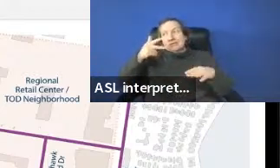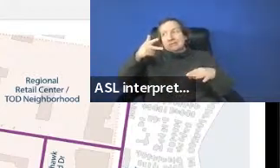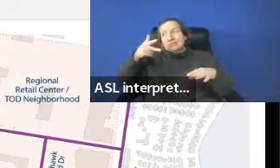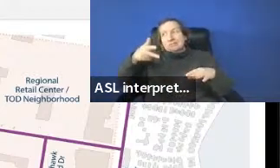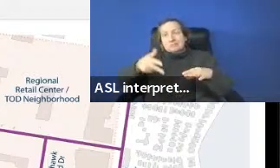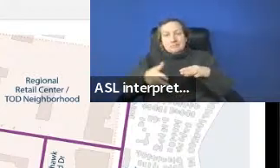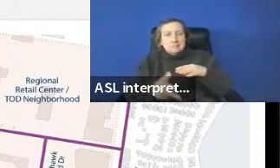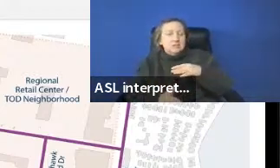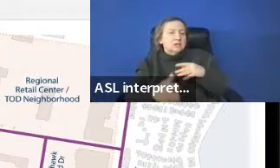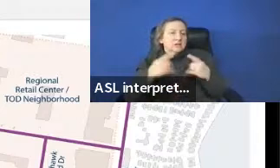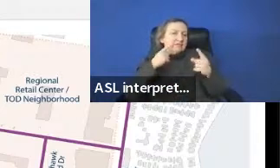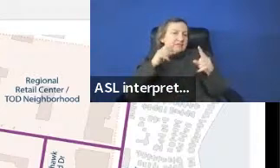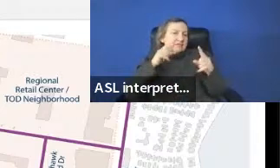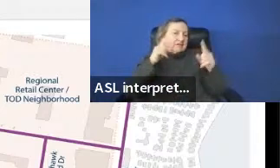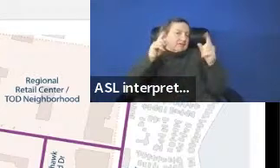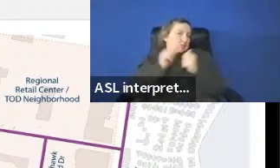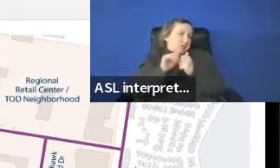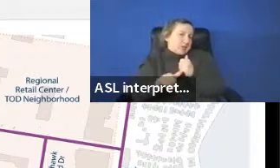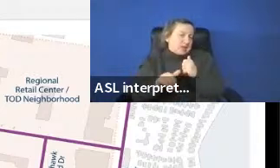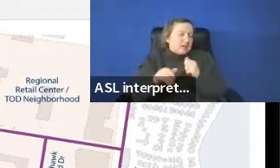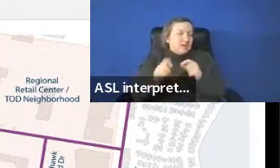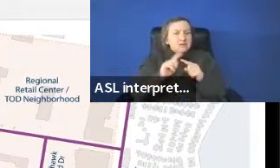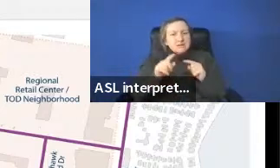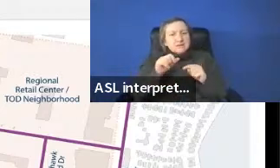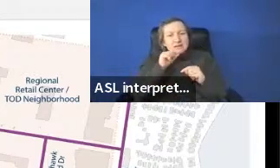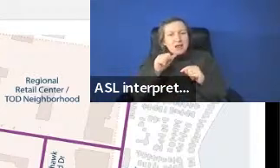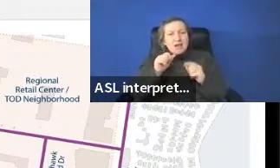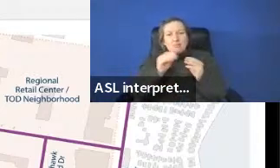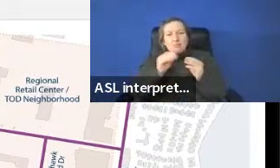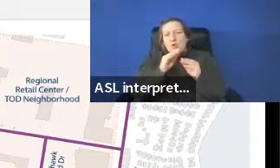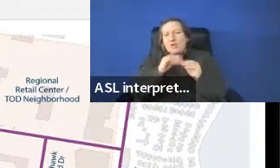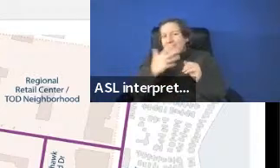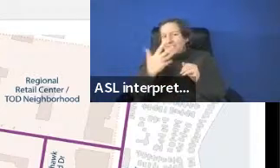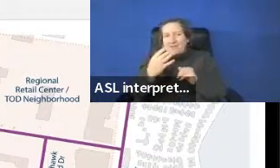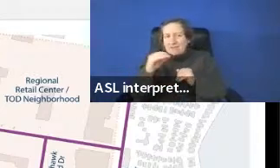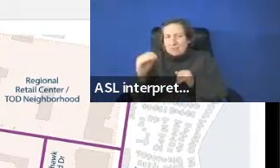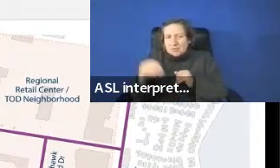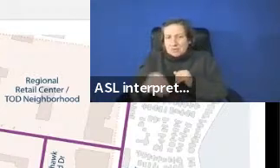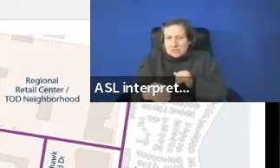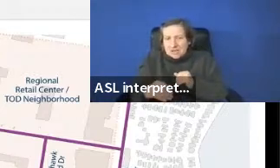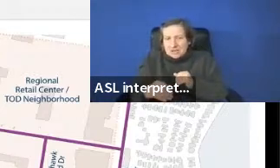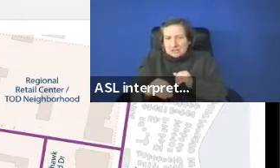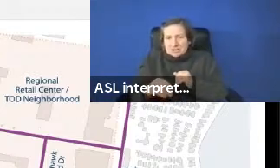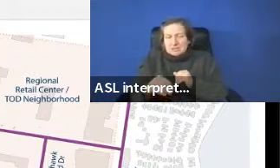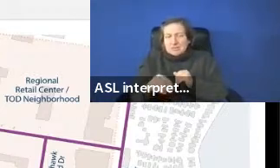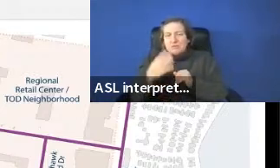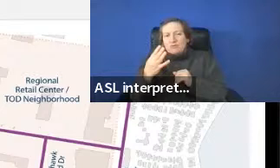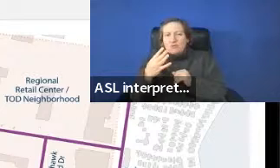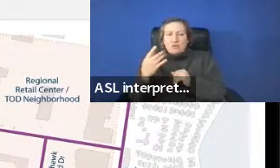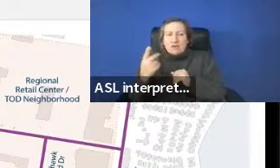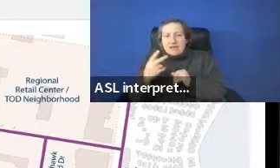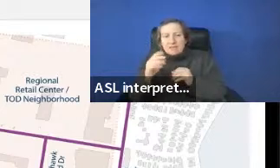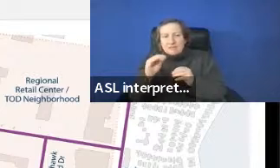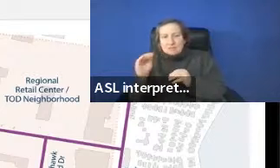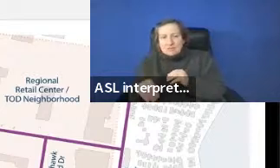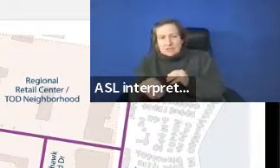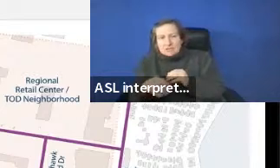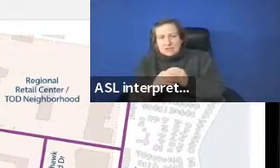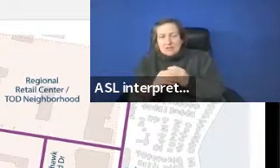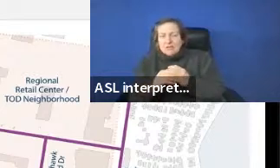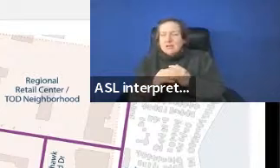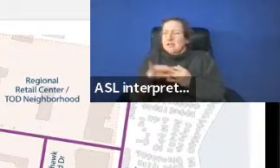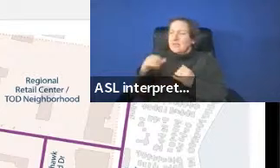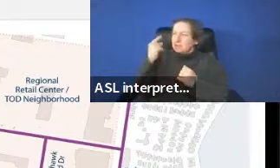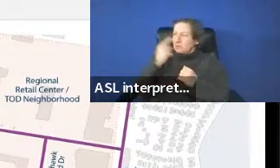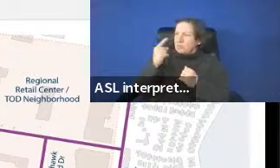inefficiency of that. But again, wouldn't be over 5%, more than the 4.5%. And so I guess that's what I was wondering is,